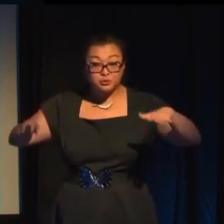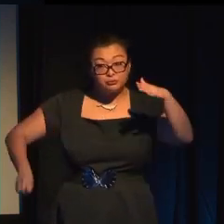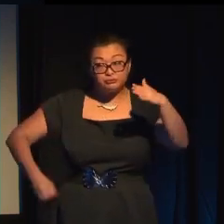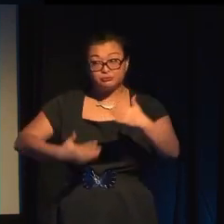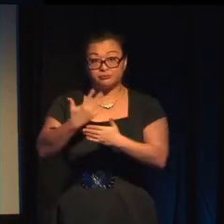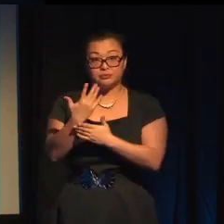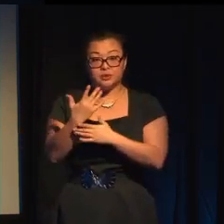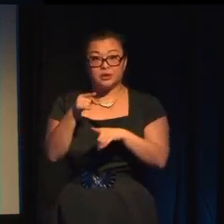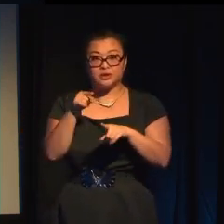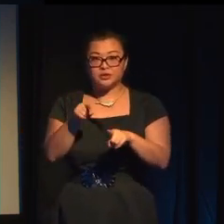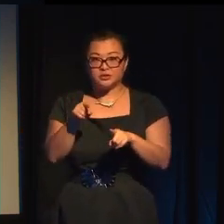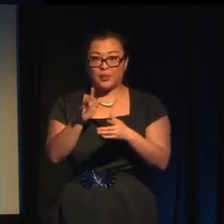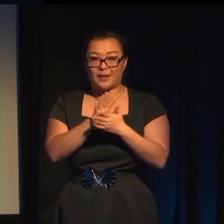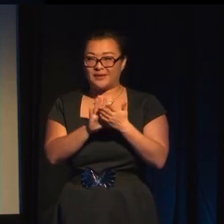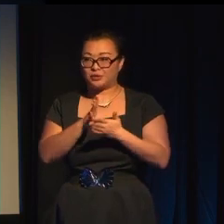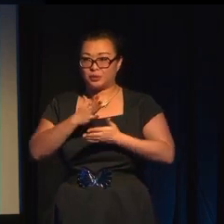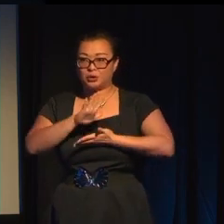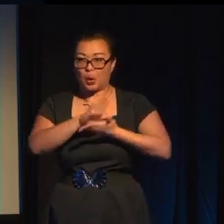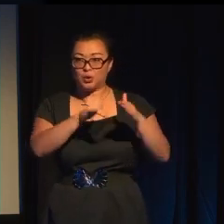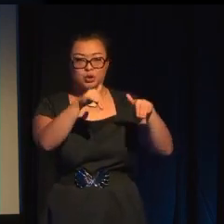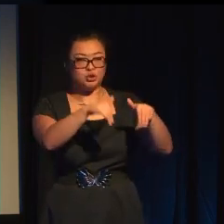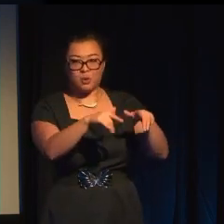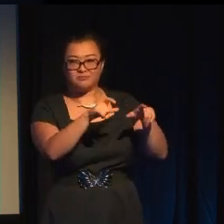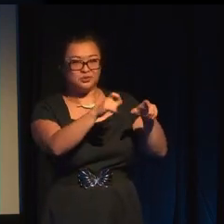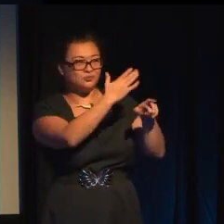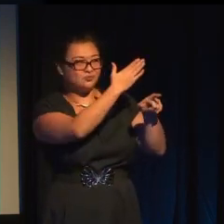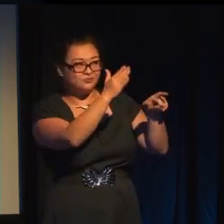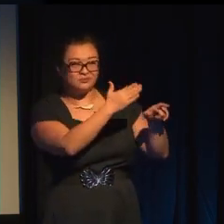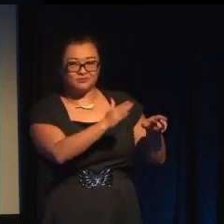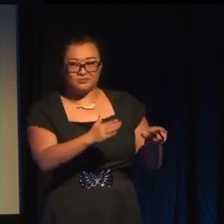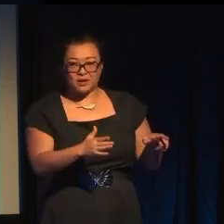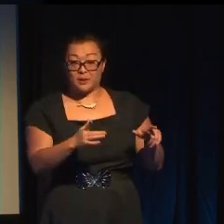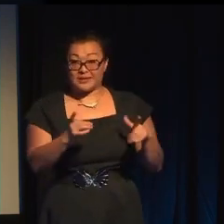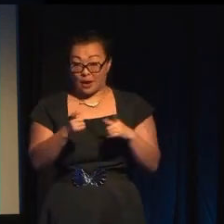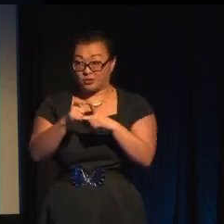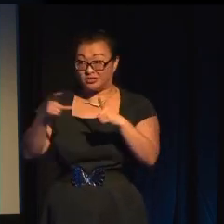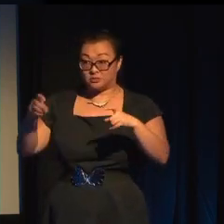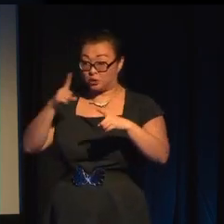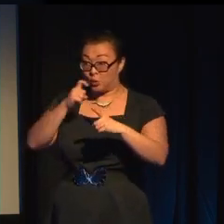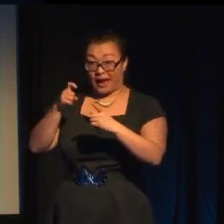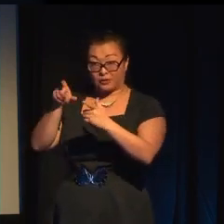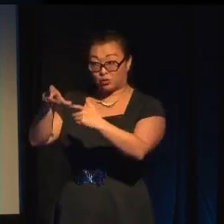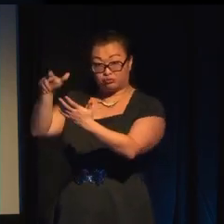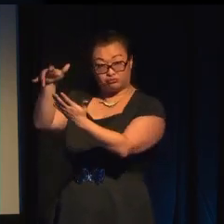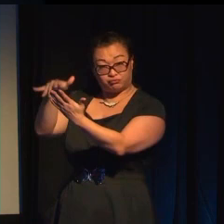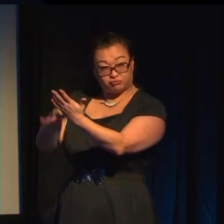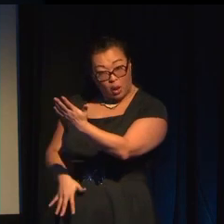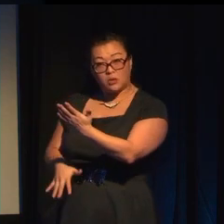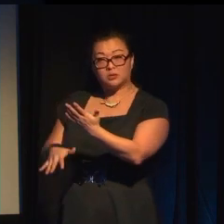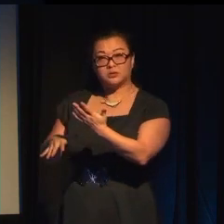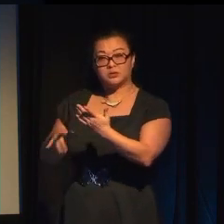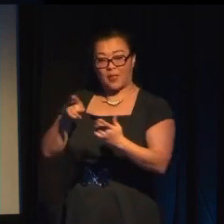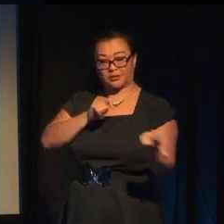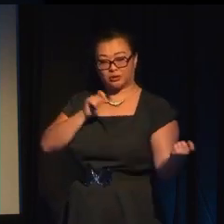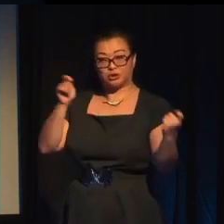storefront. And that's when adventures really started coming back. And it is only really because of that change